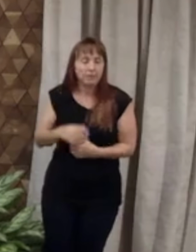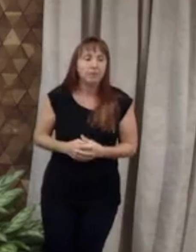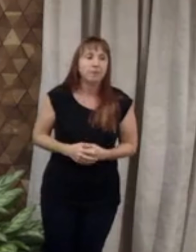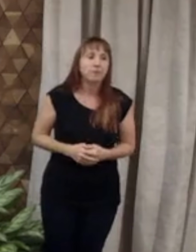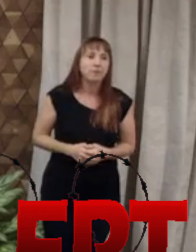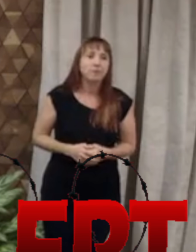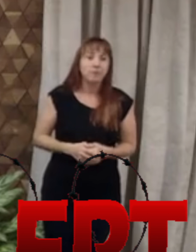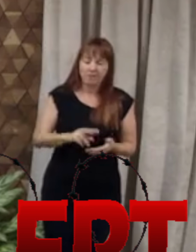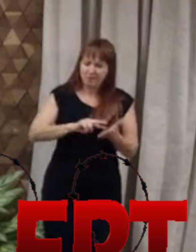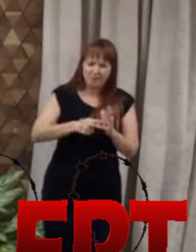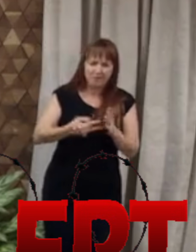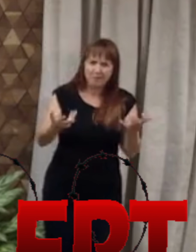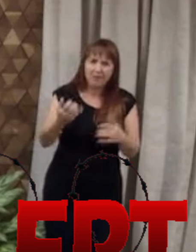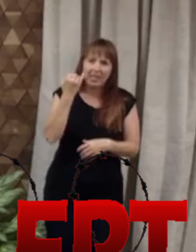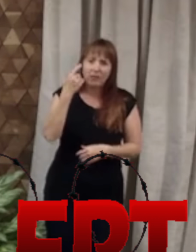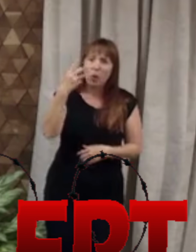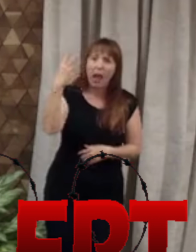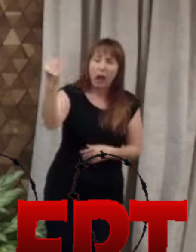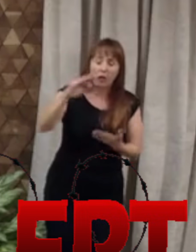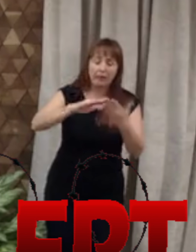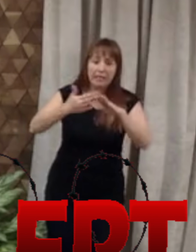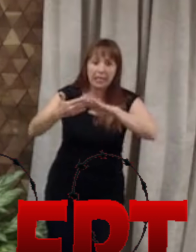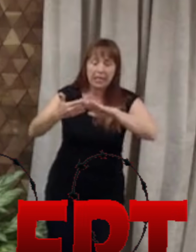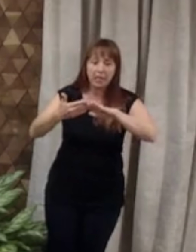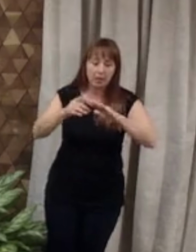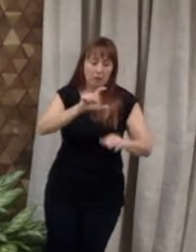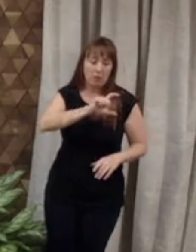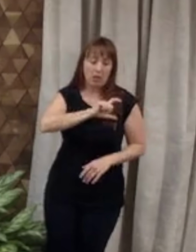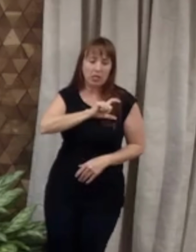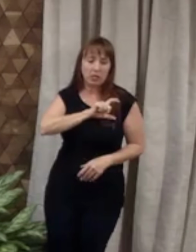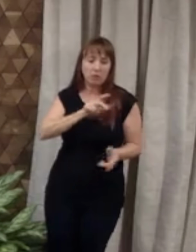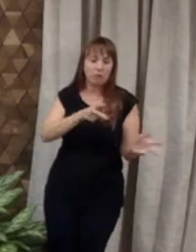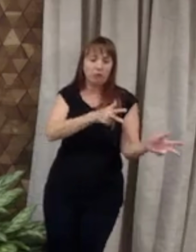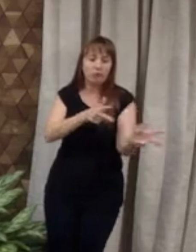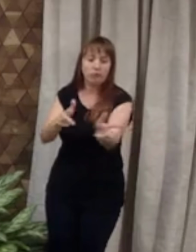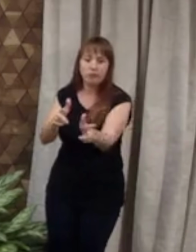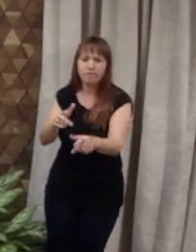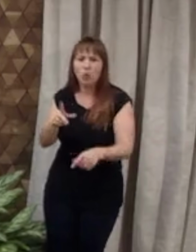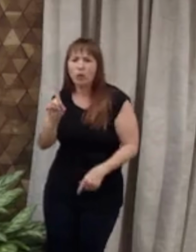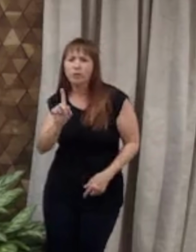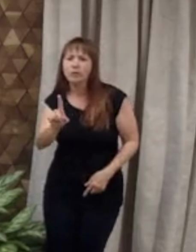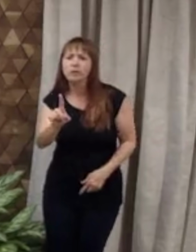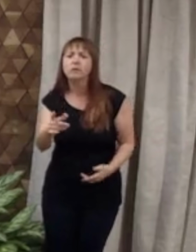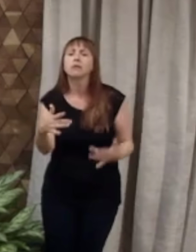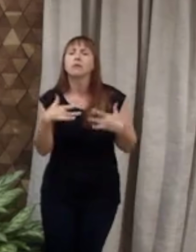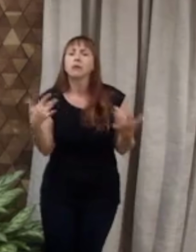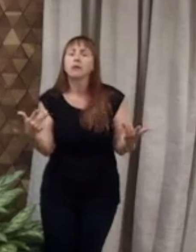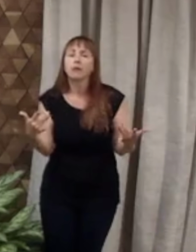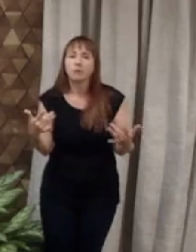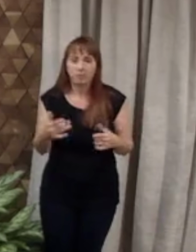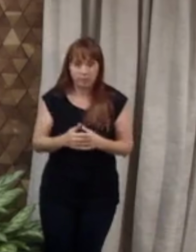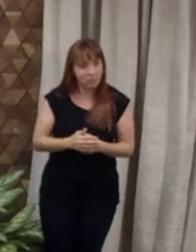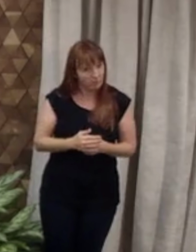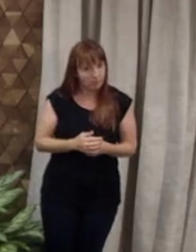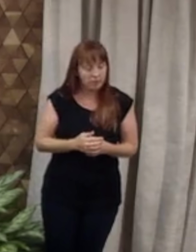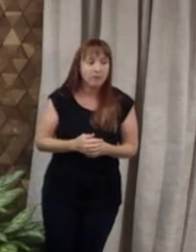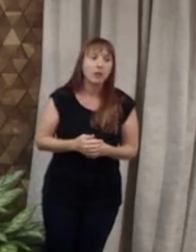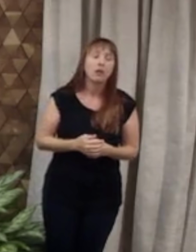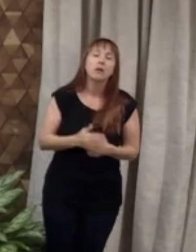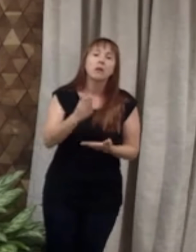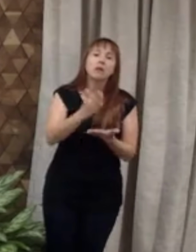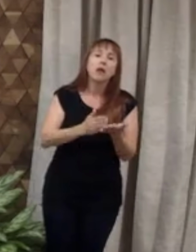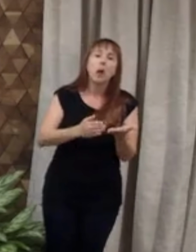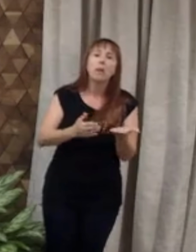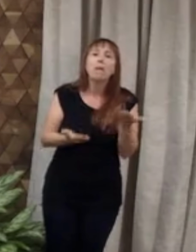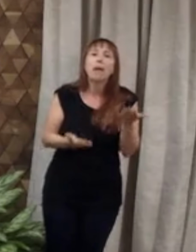if you're out there, then the officers may stop you. There are some exceptions to this. So for those people who